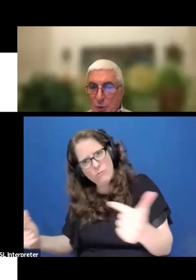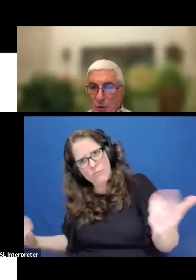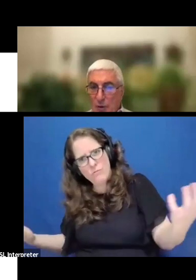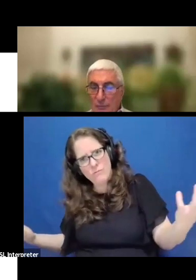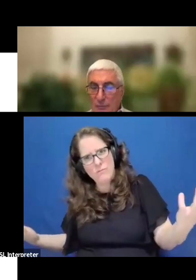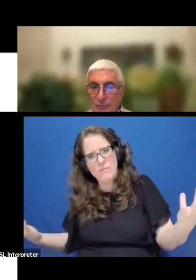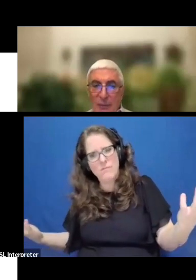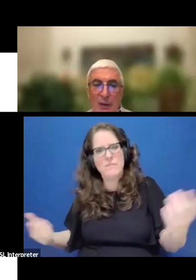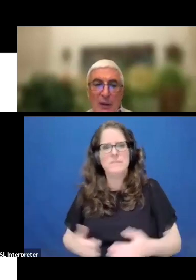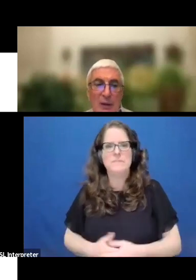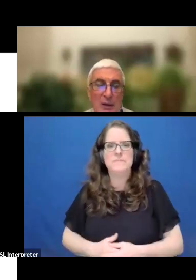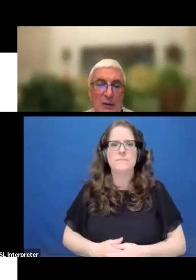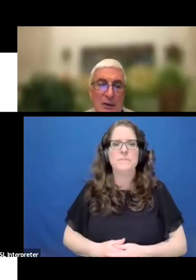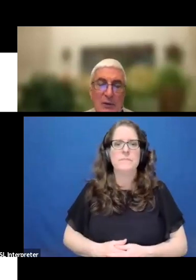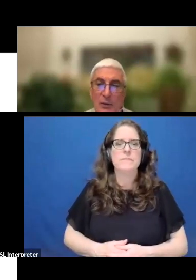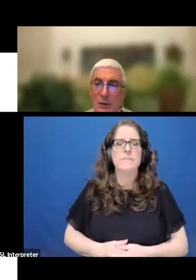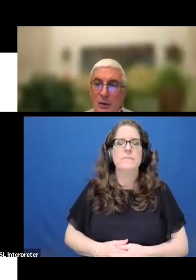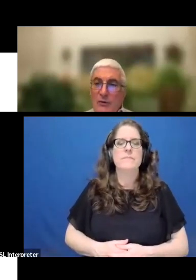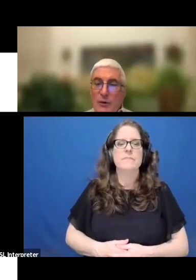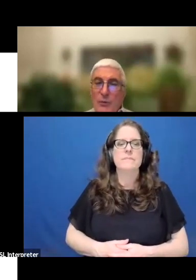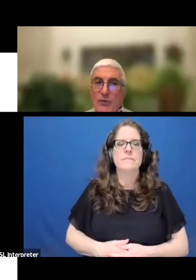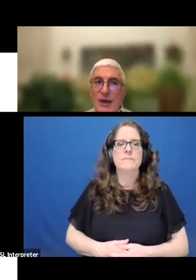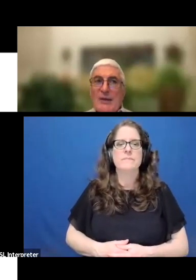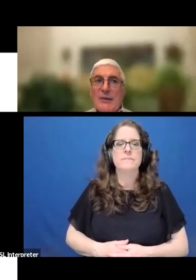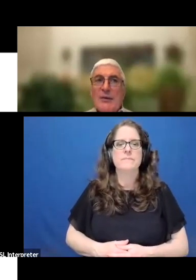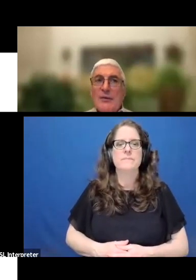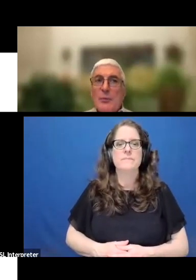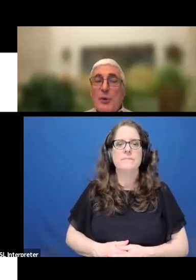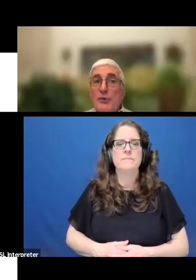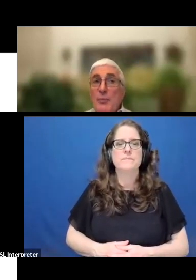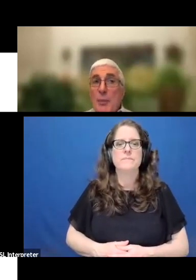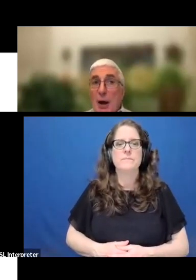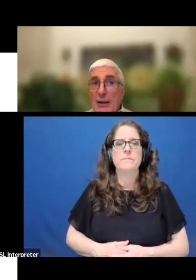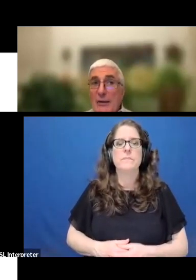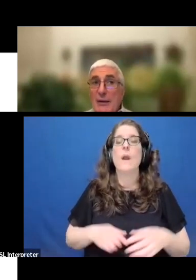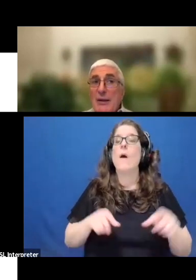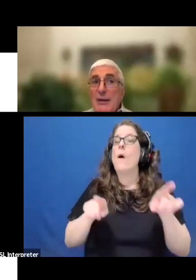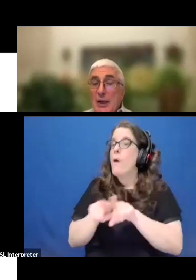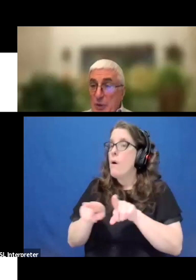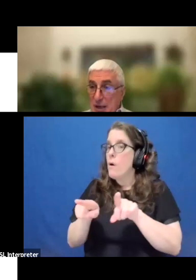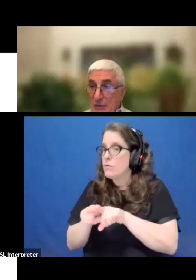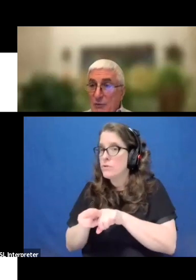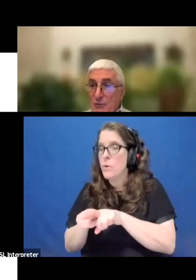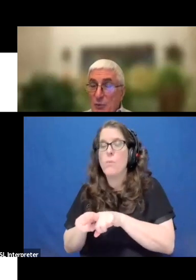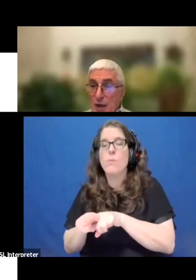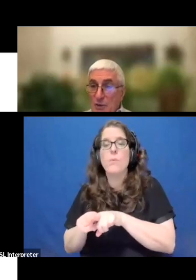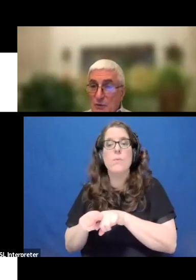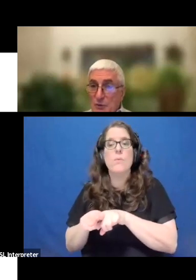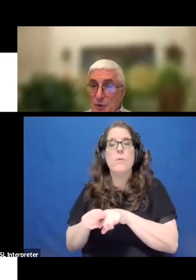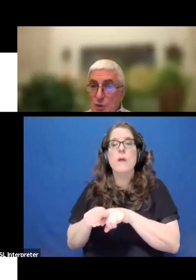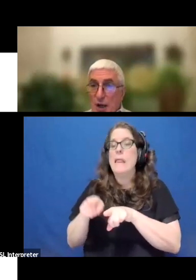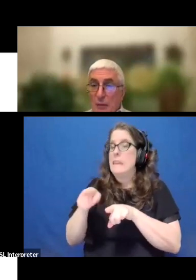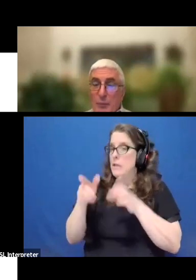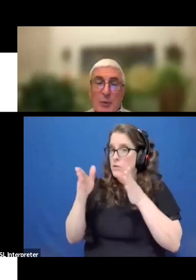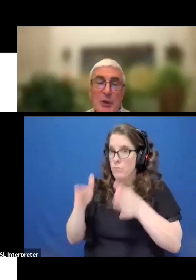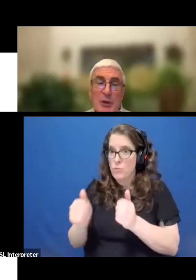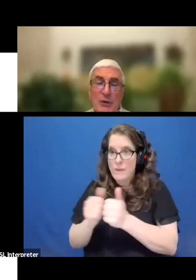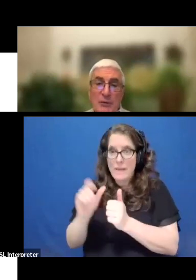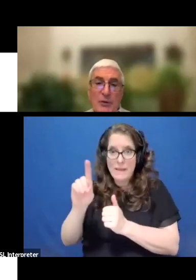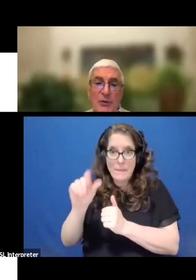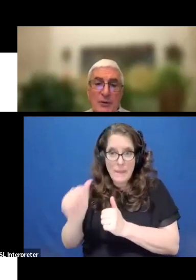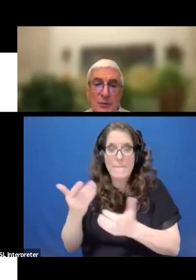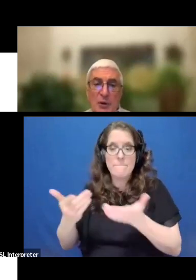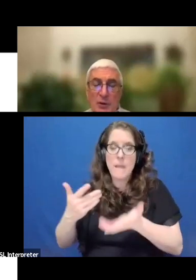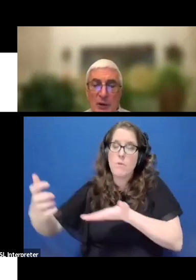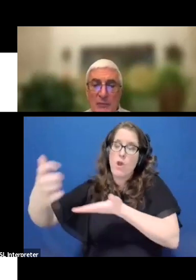you to work. The other circumstance is a person might get paid the full wage for their job, but because